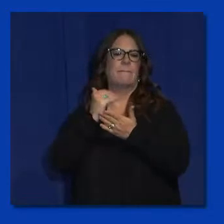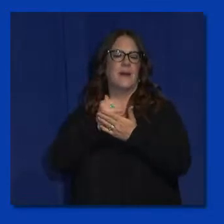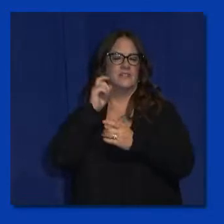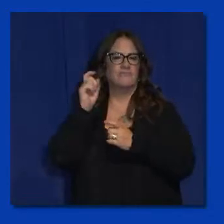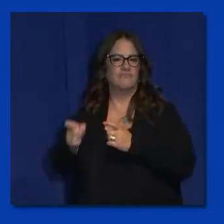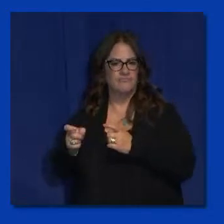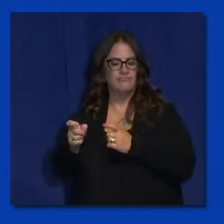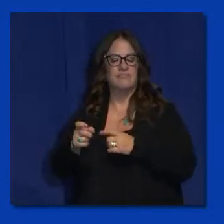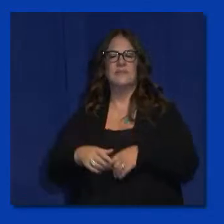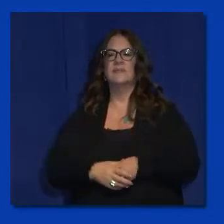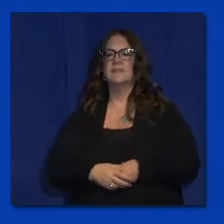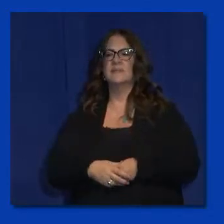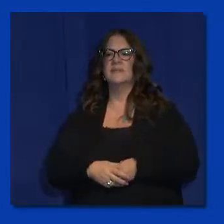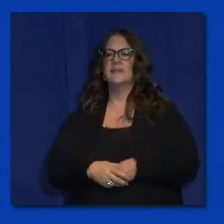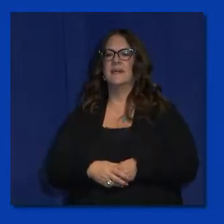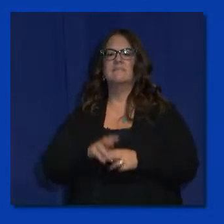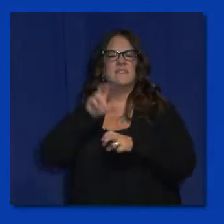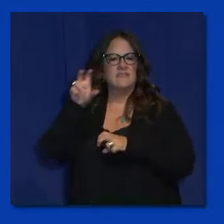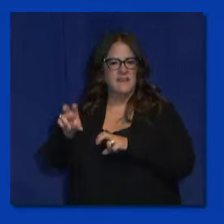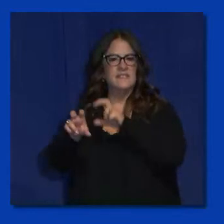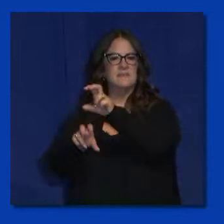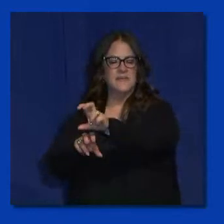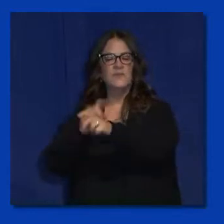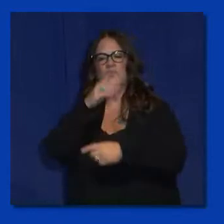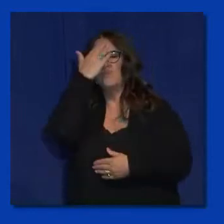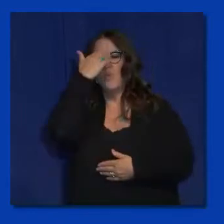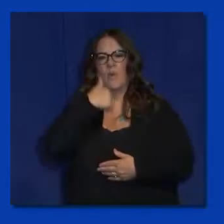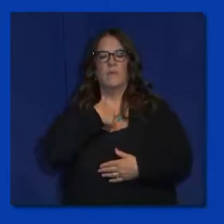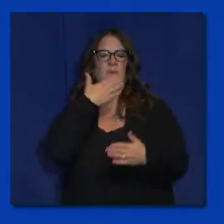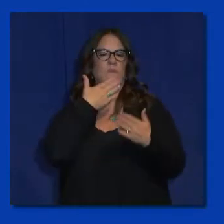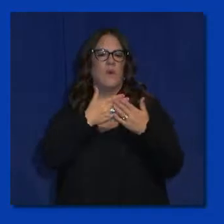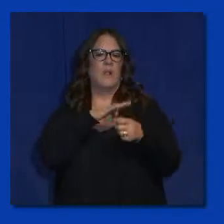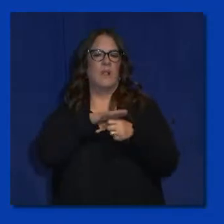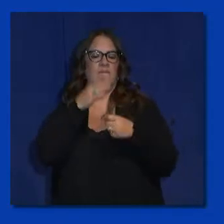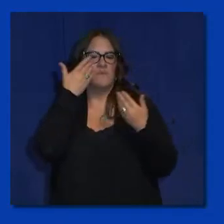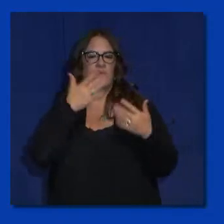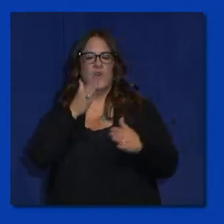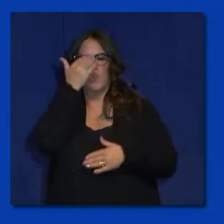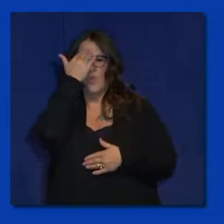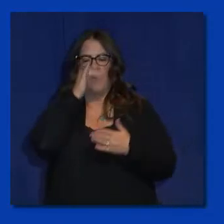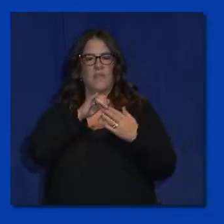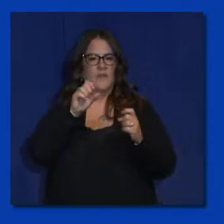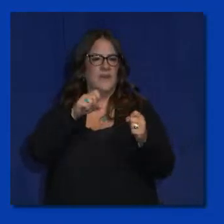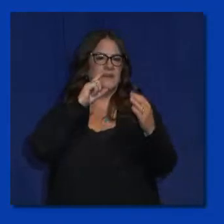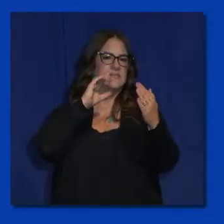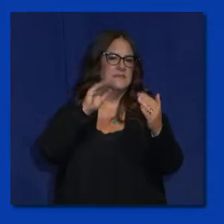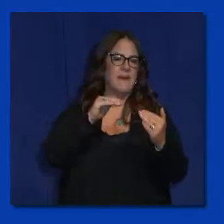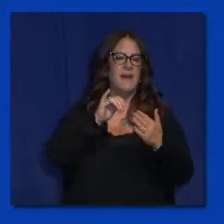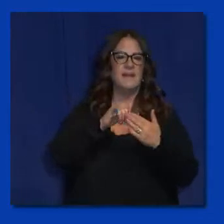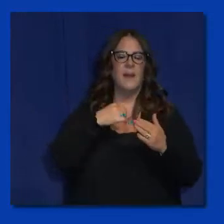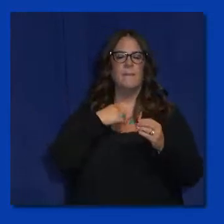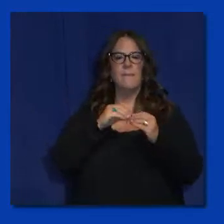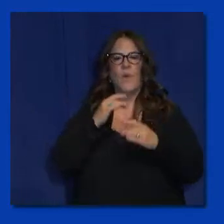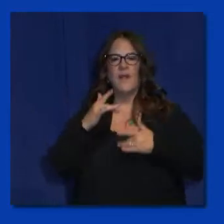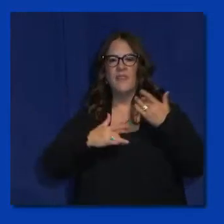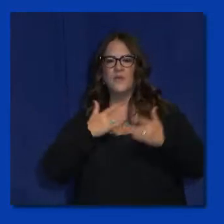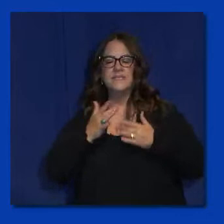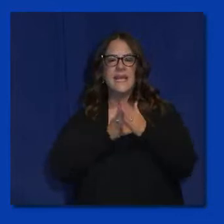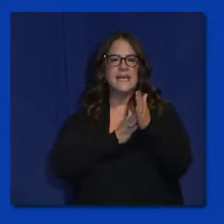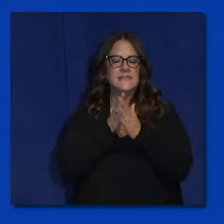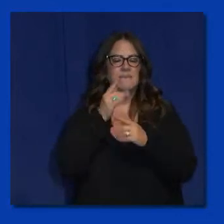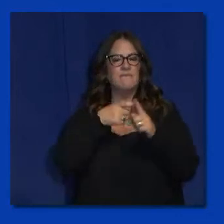I know, you guys know me well enough to come to expect a little more enthusiasm from